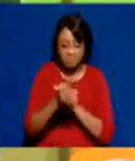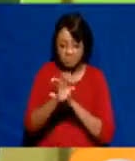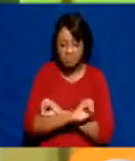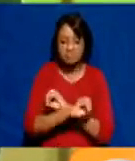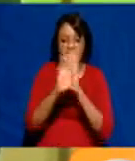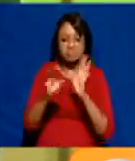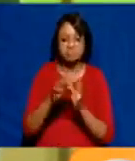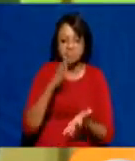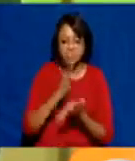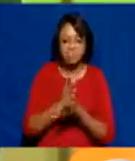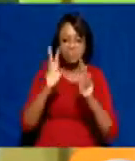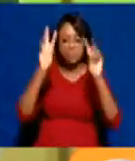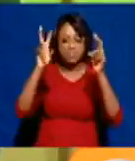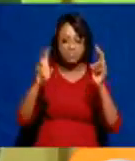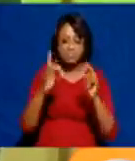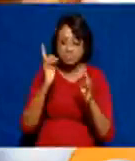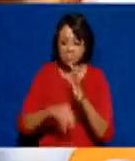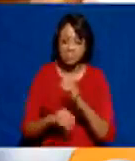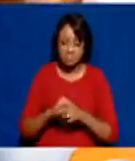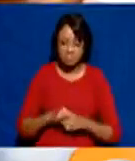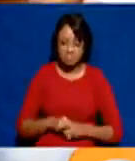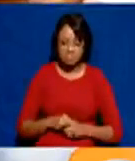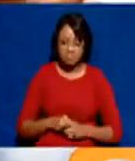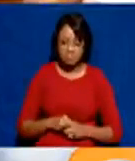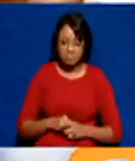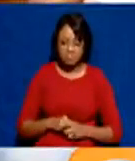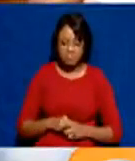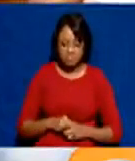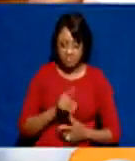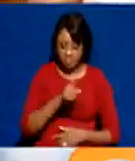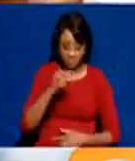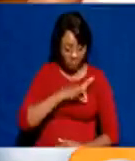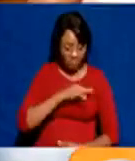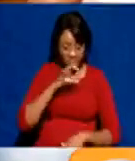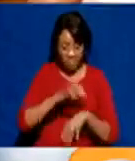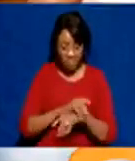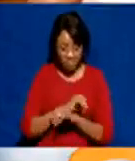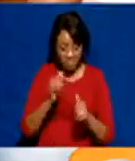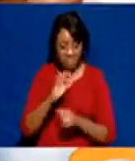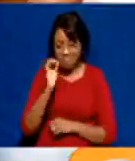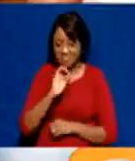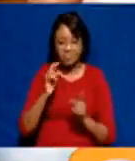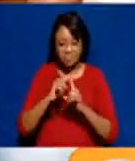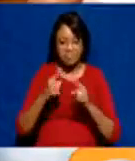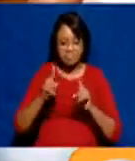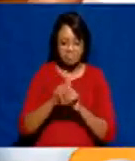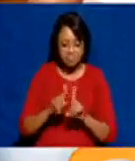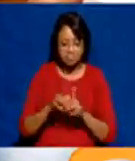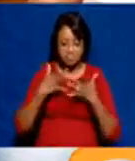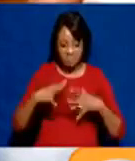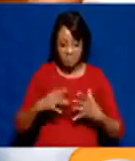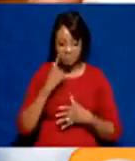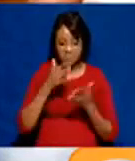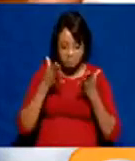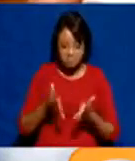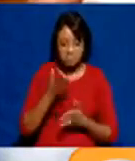of the gap in people getting involved in waste work. It is not as rewarding as we want to put it across, right? And the people currently who are